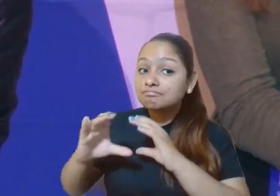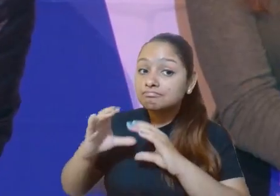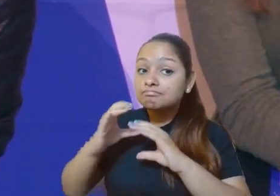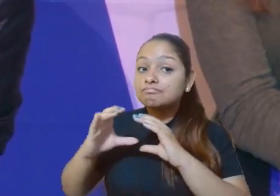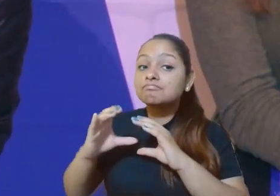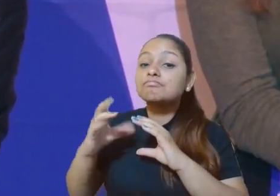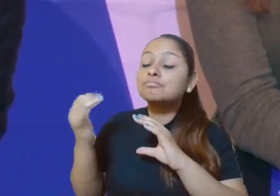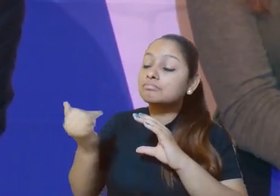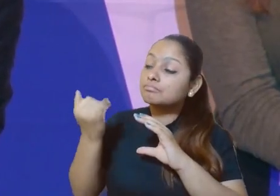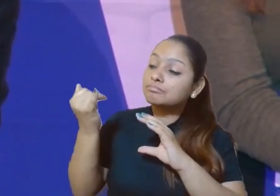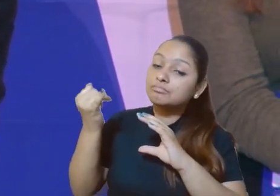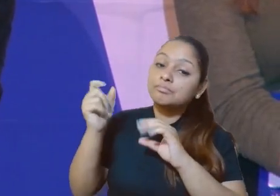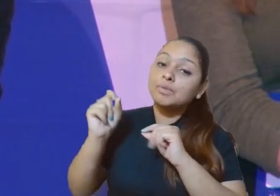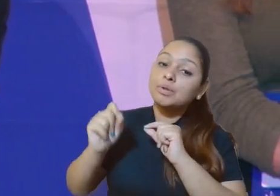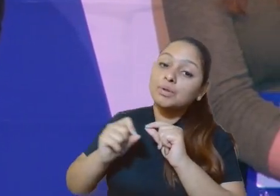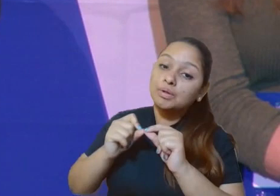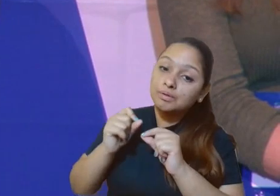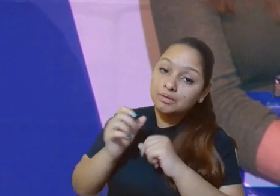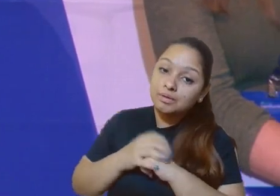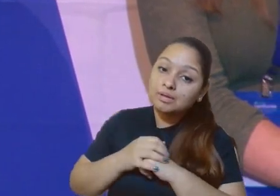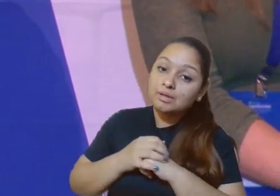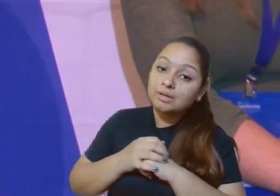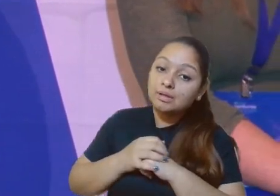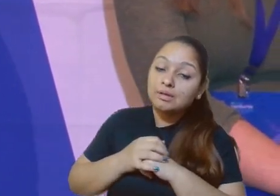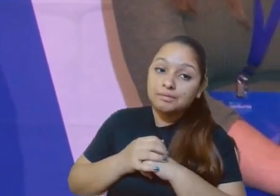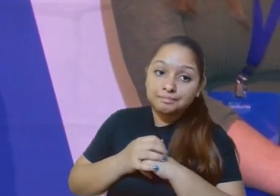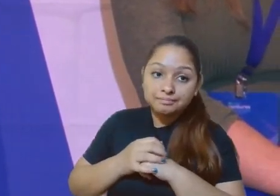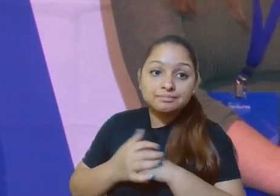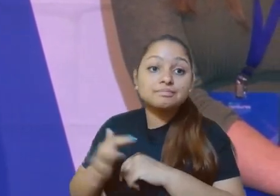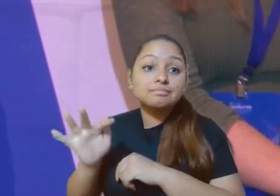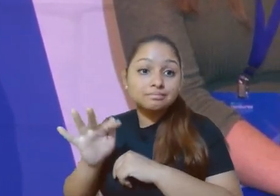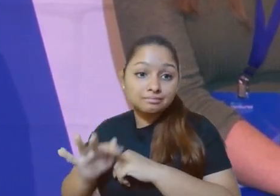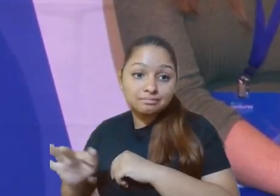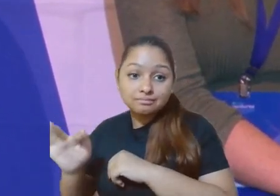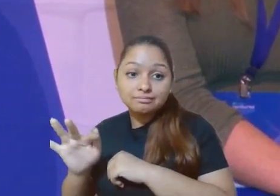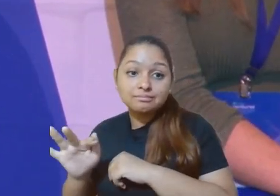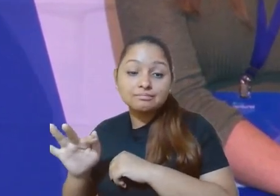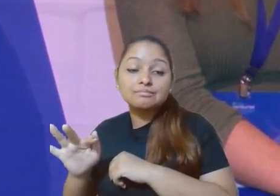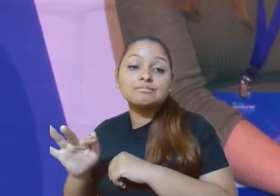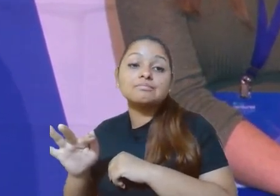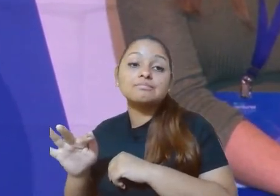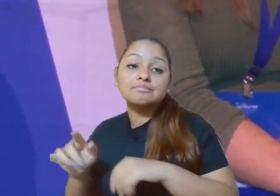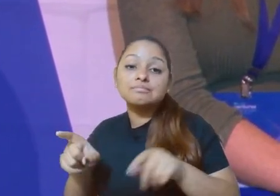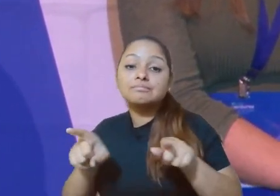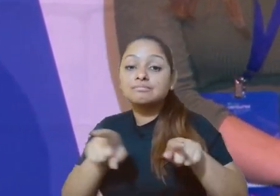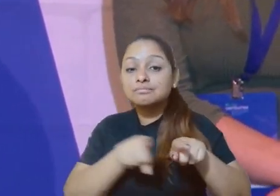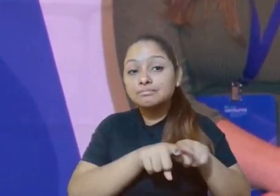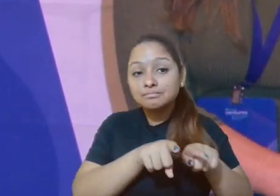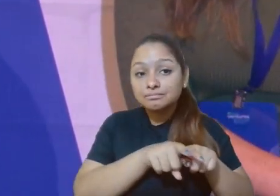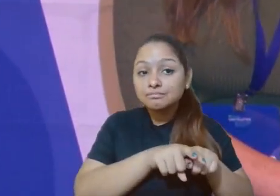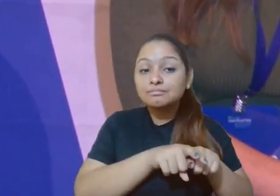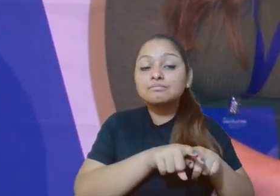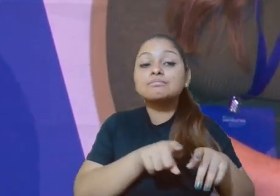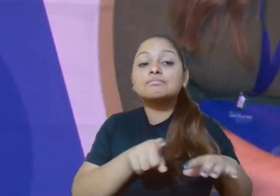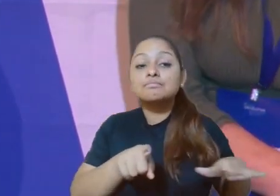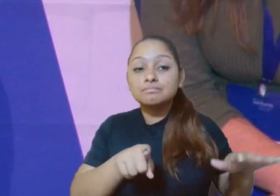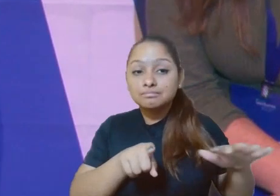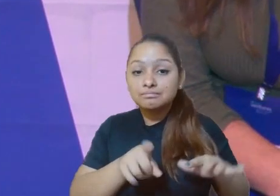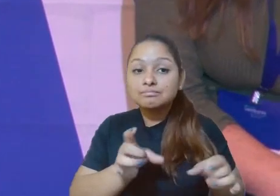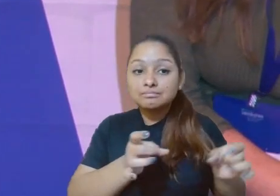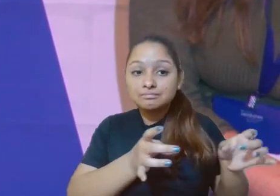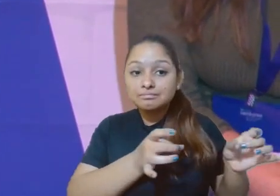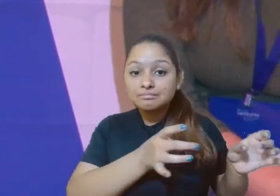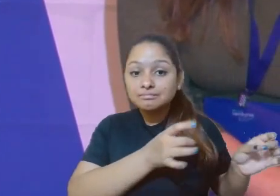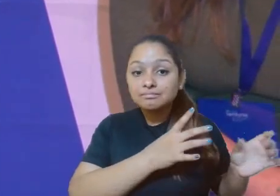important, especially in this case between the academia and the market and great corporations. So